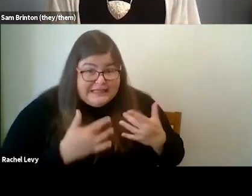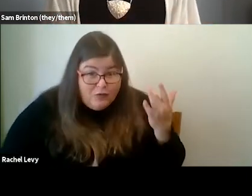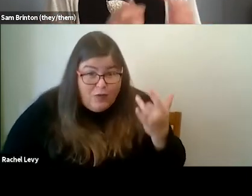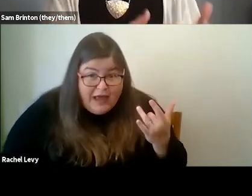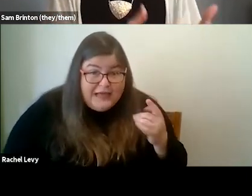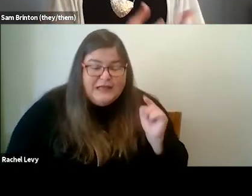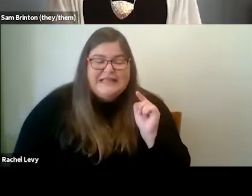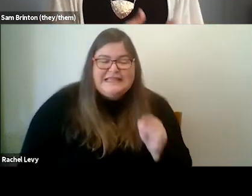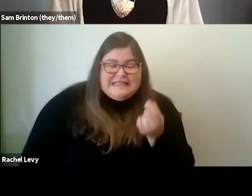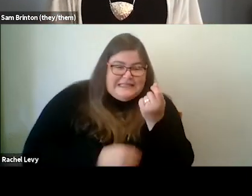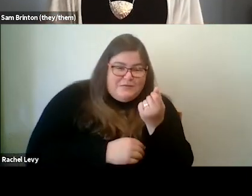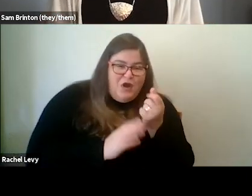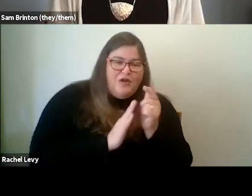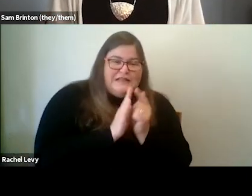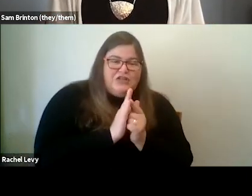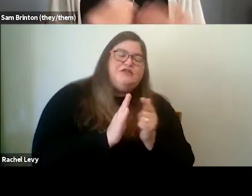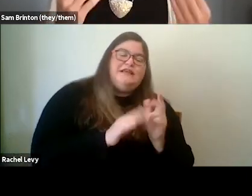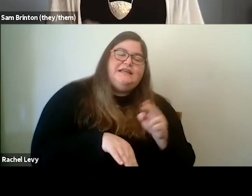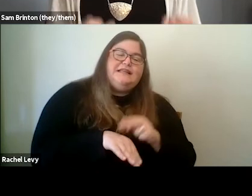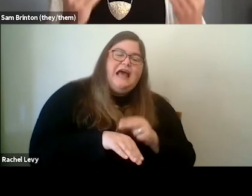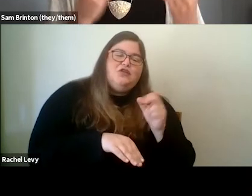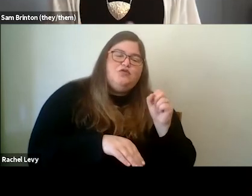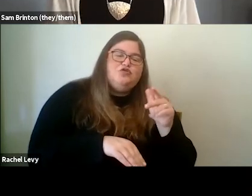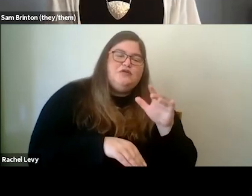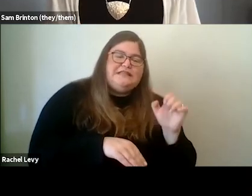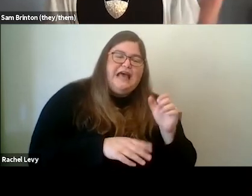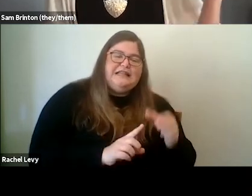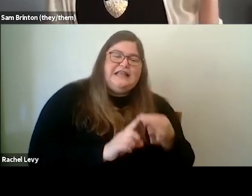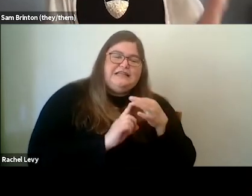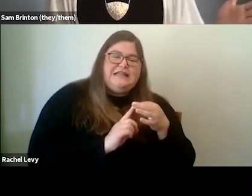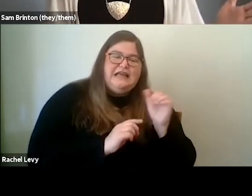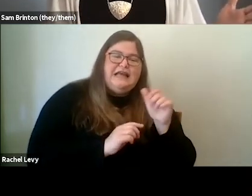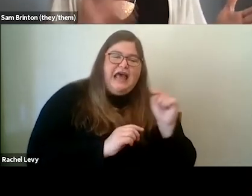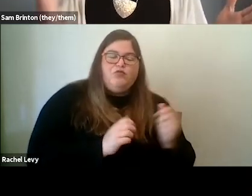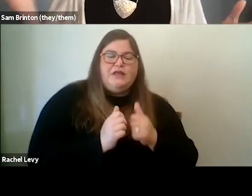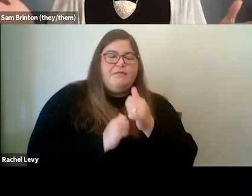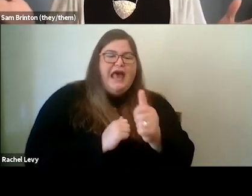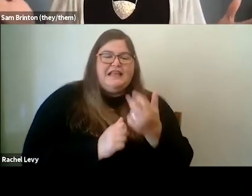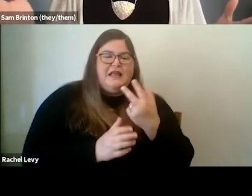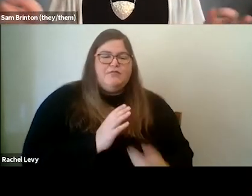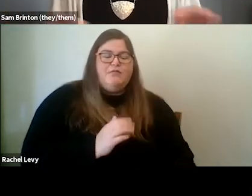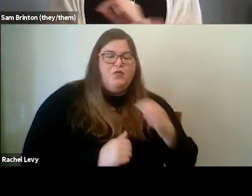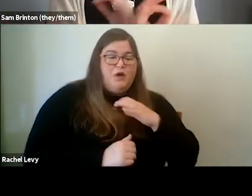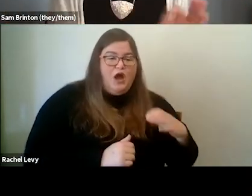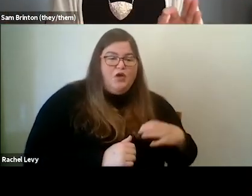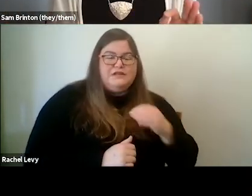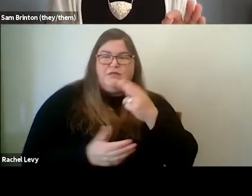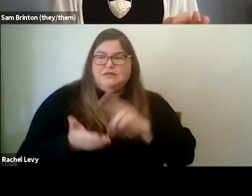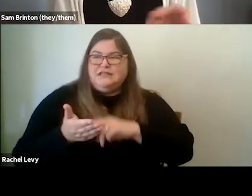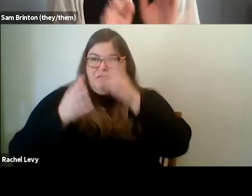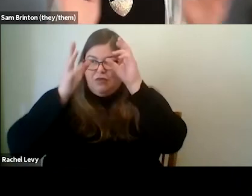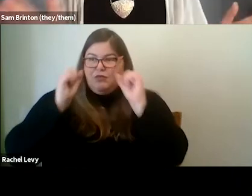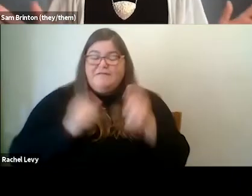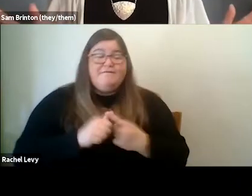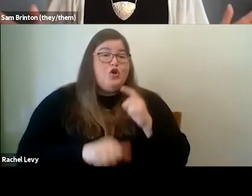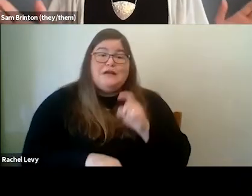of legislation, the National Suicide Hotline Designation Act, was passed unanimously with both houses of Congress and signed by a president, which is the very first time